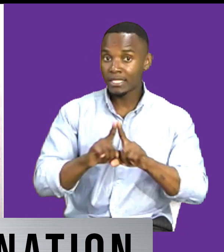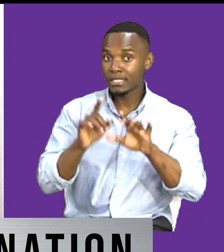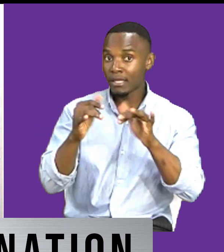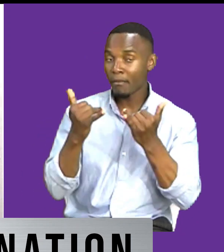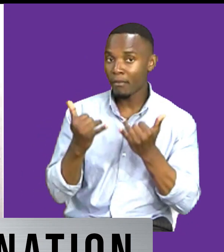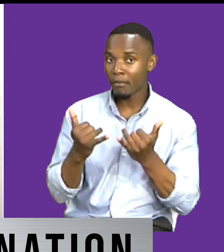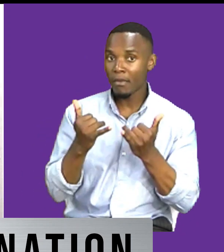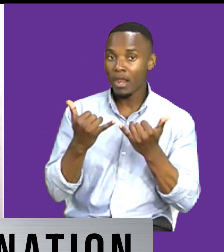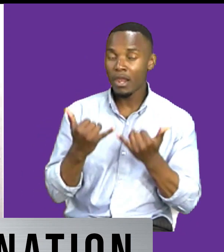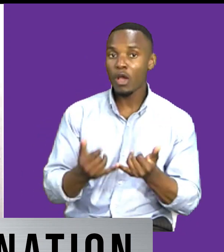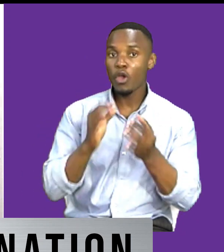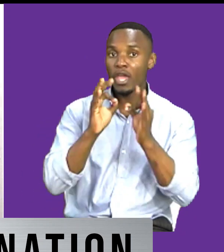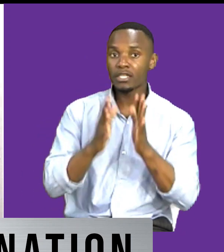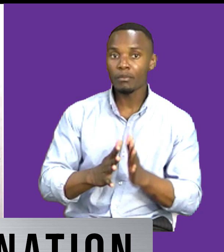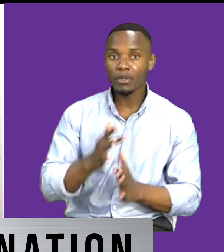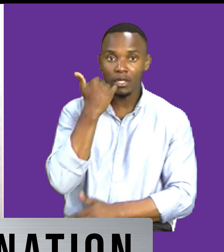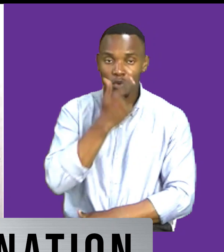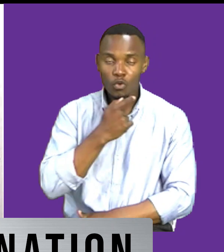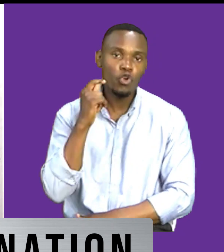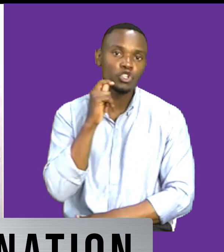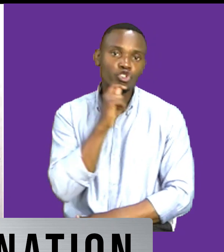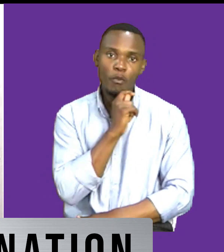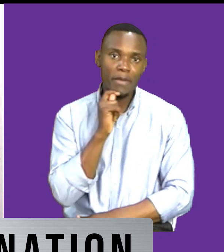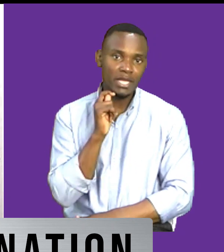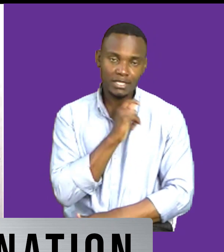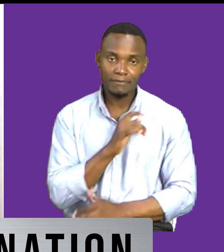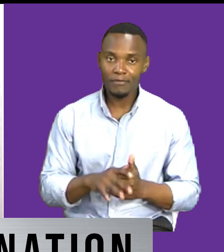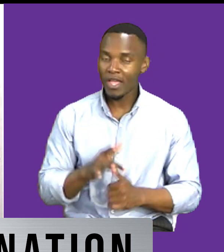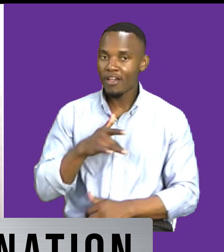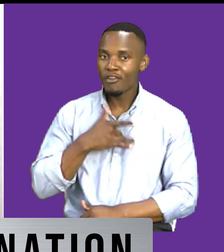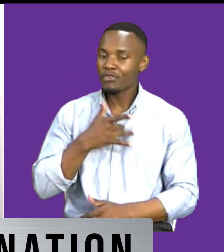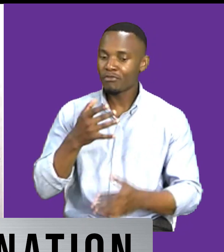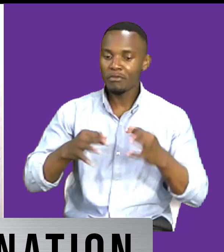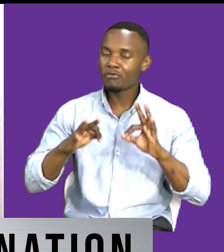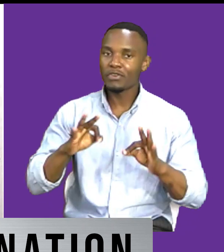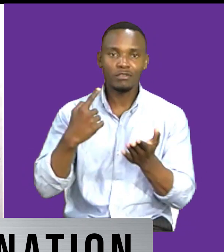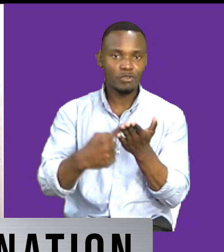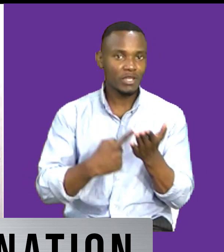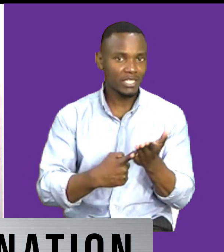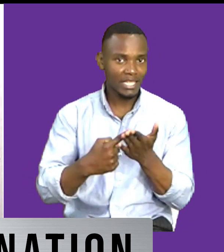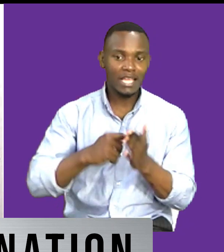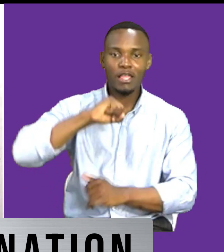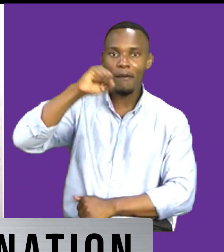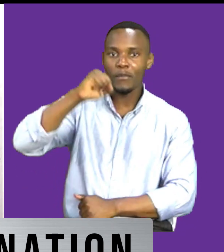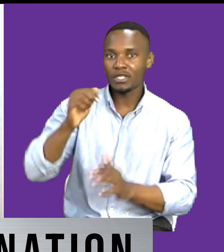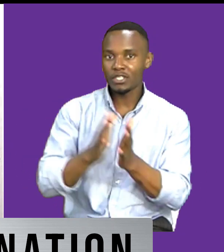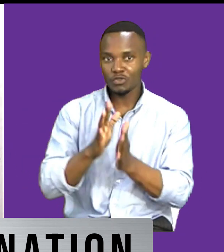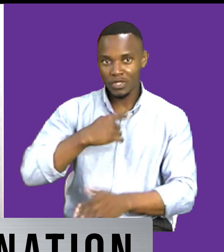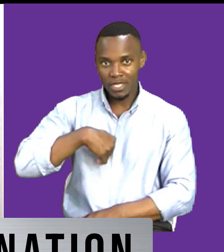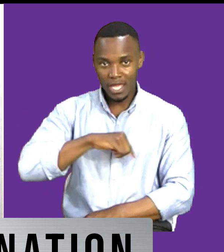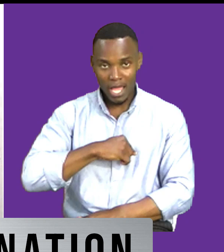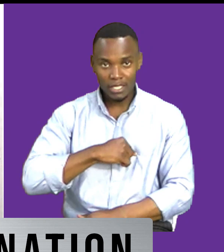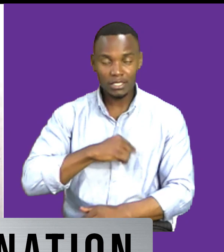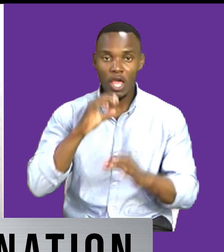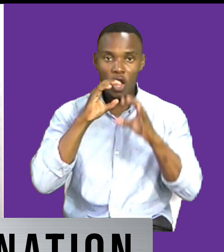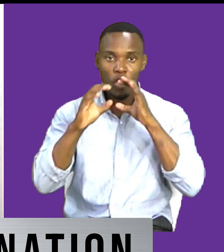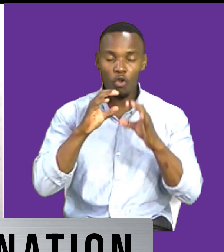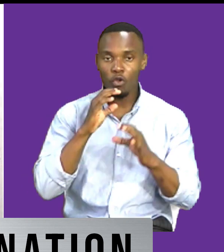language interpretation is Tobias Omondi. Feel free to chapa siasa with us.